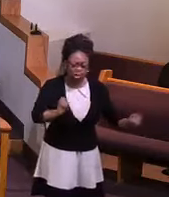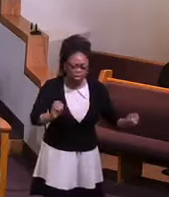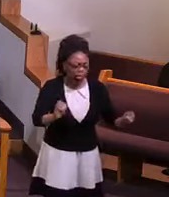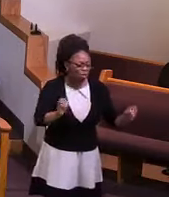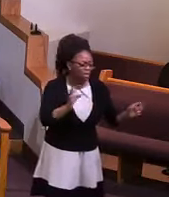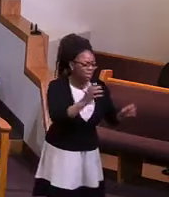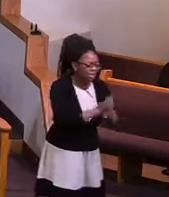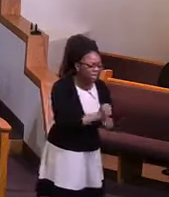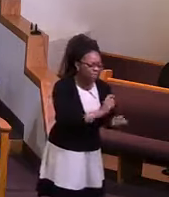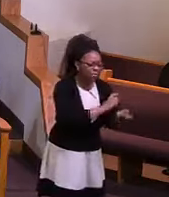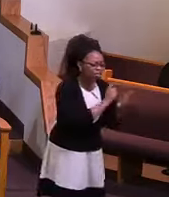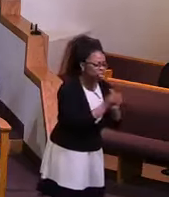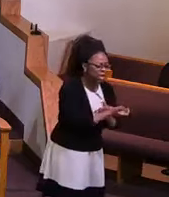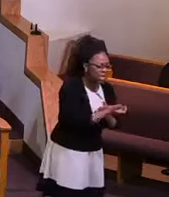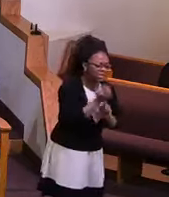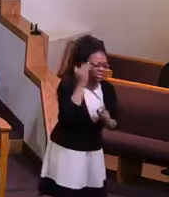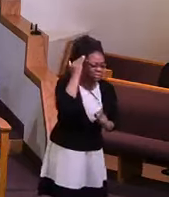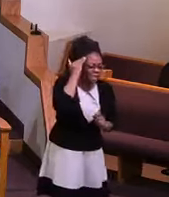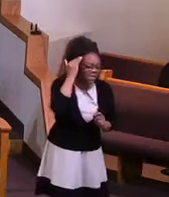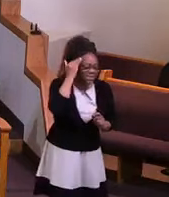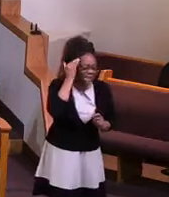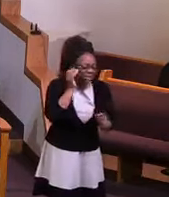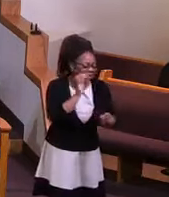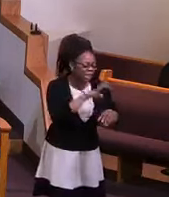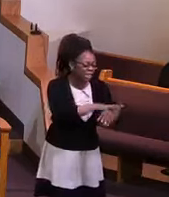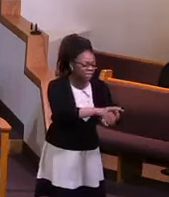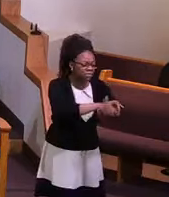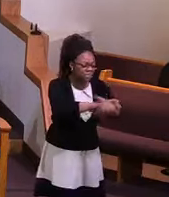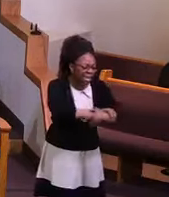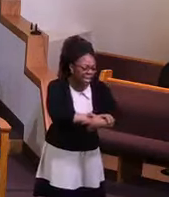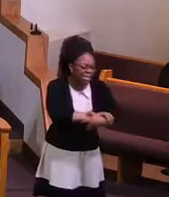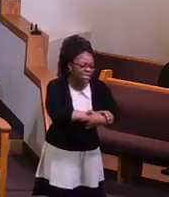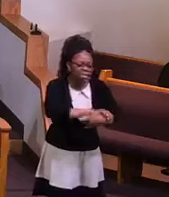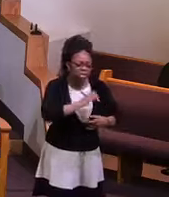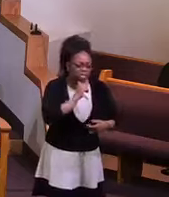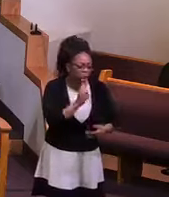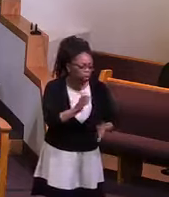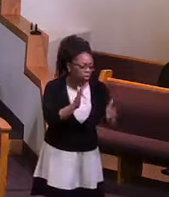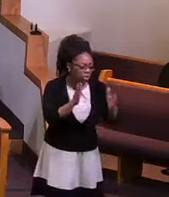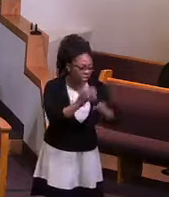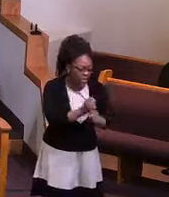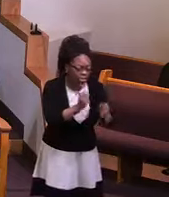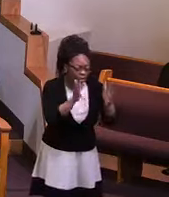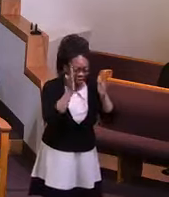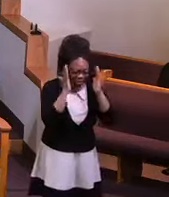his mentality. And if chains and shackles don't get your attention,